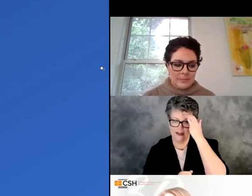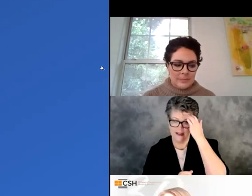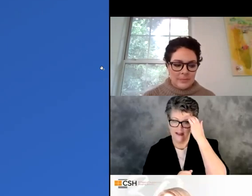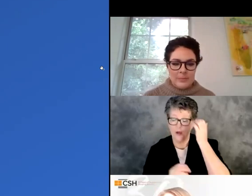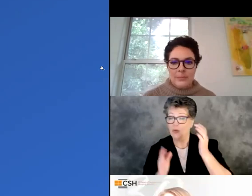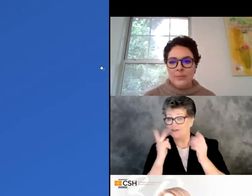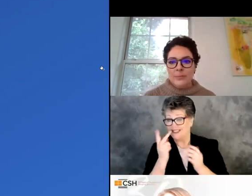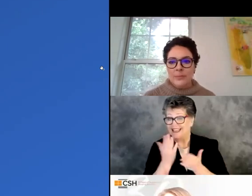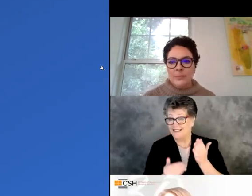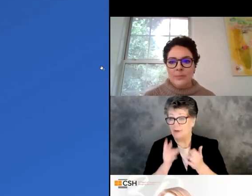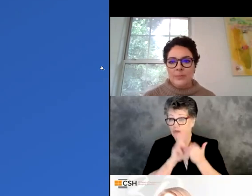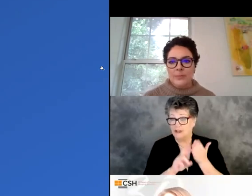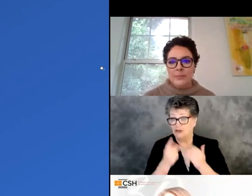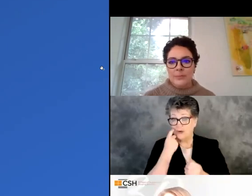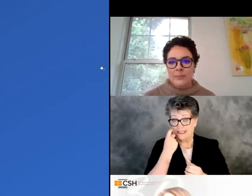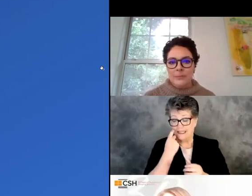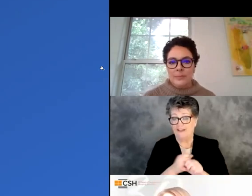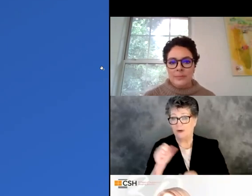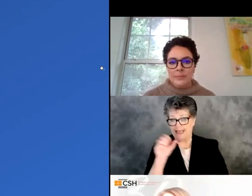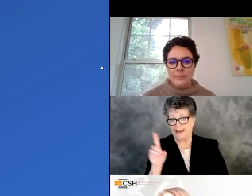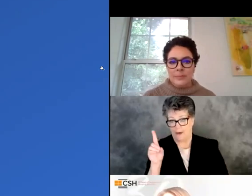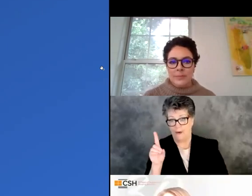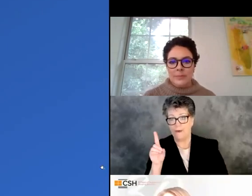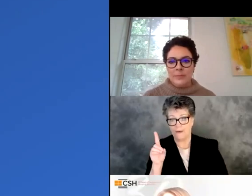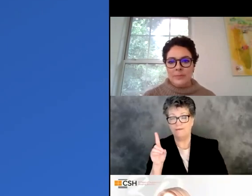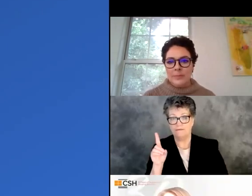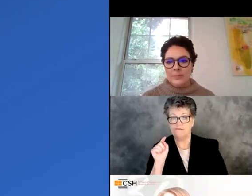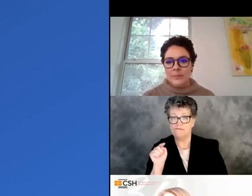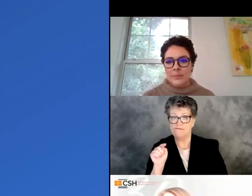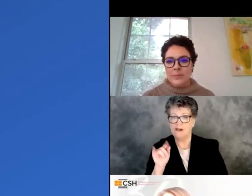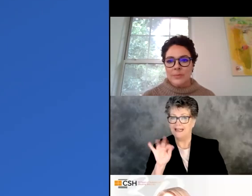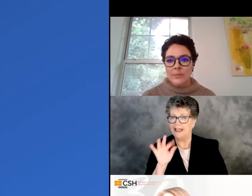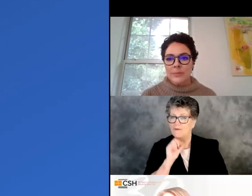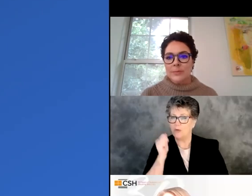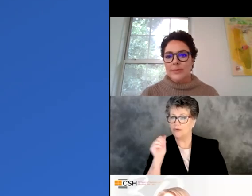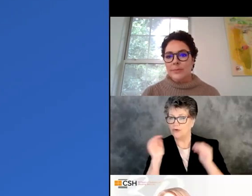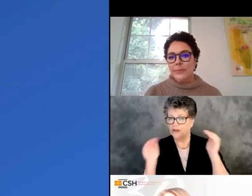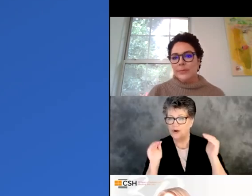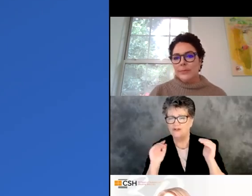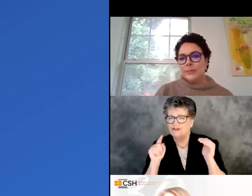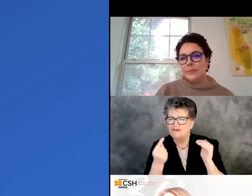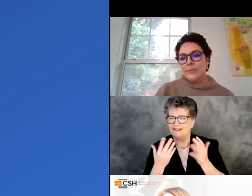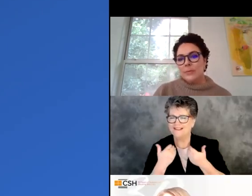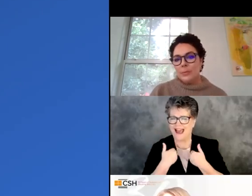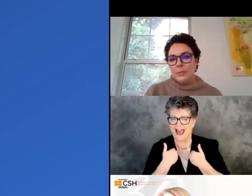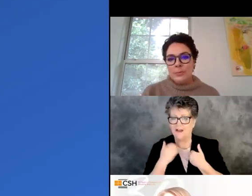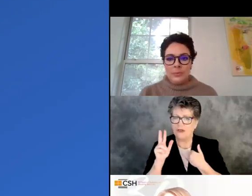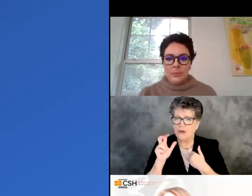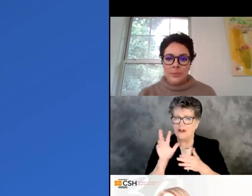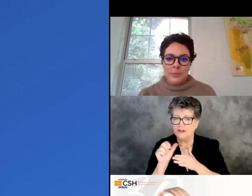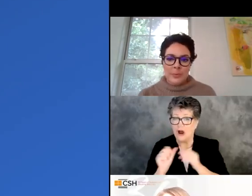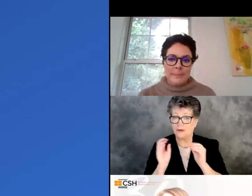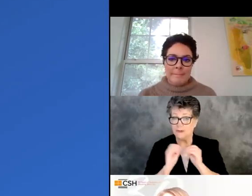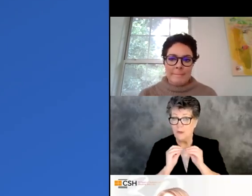some research recently from San Diego that if older adults just had $300 a